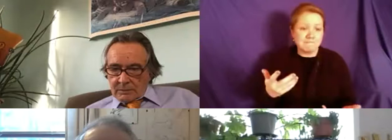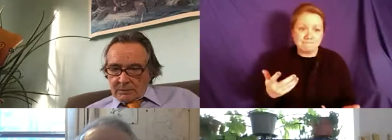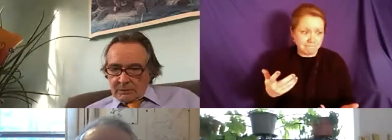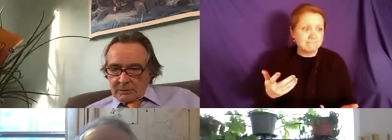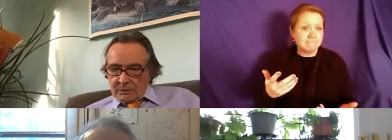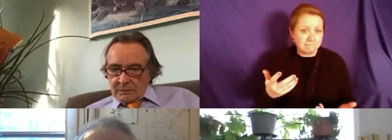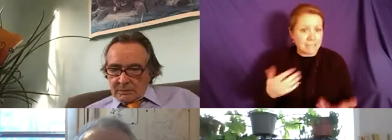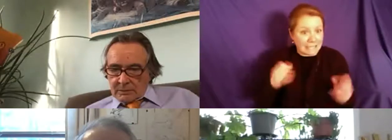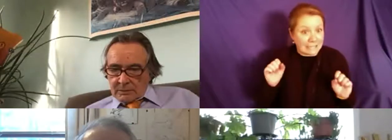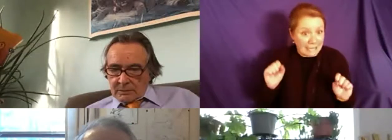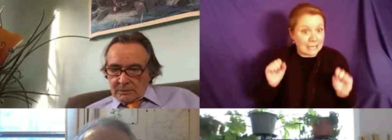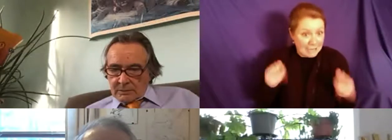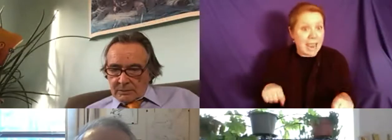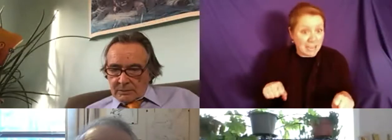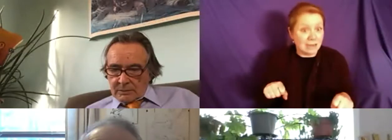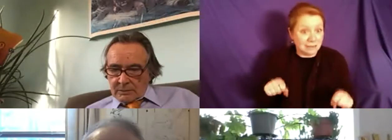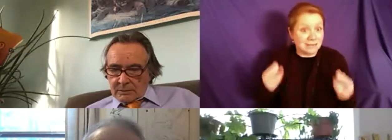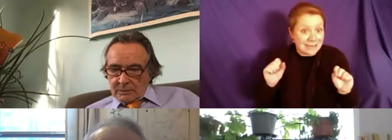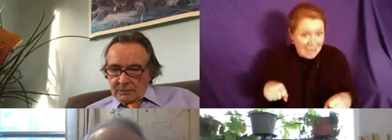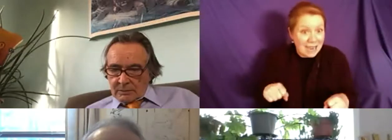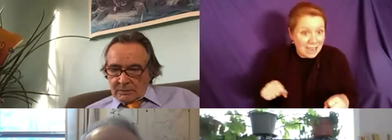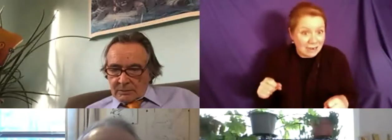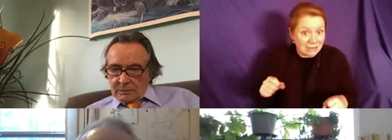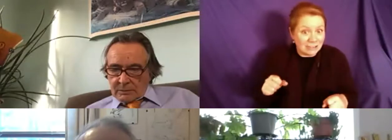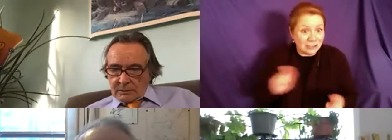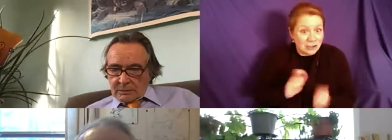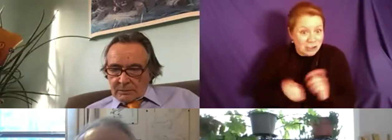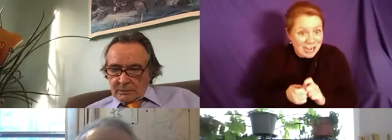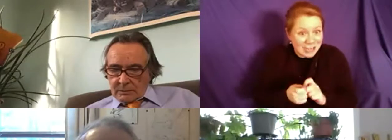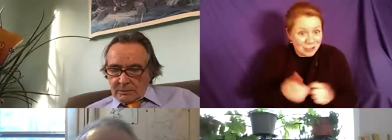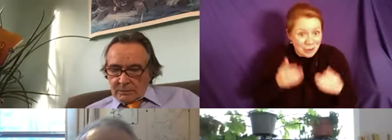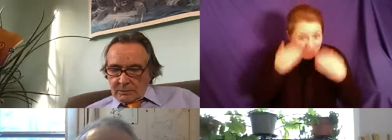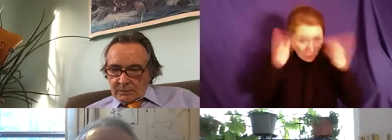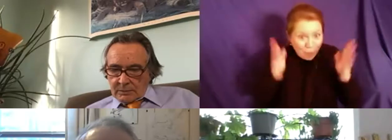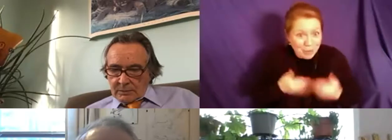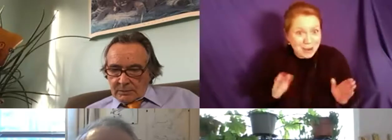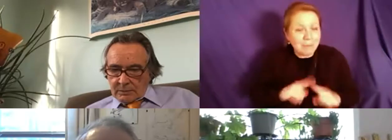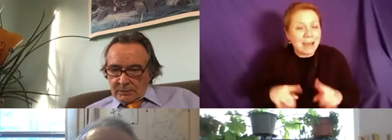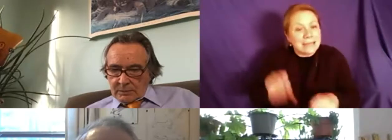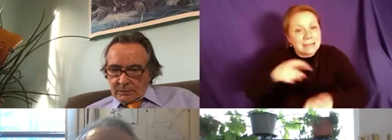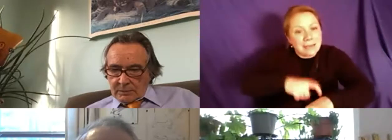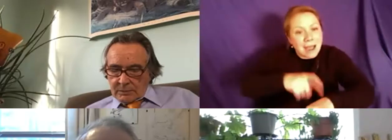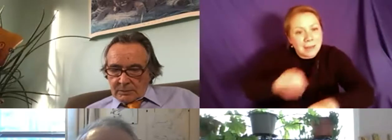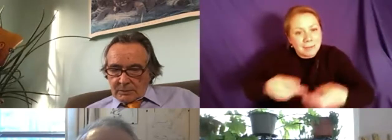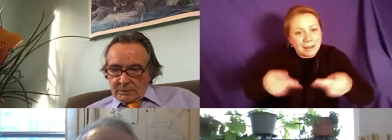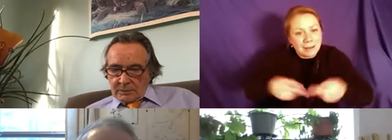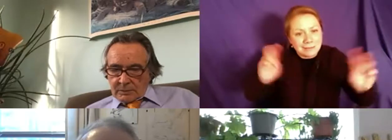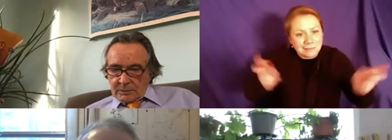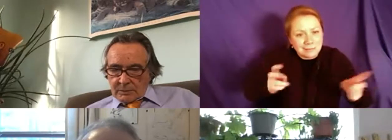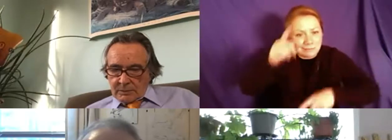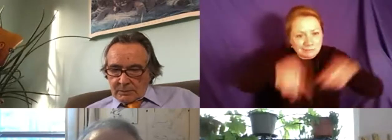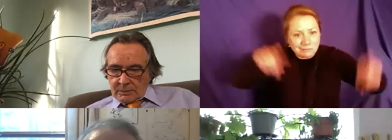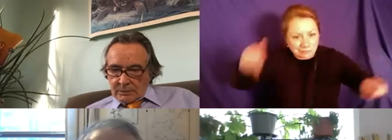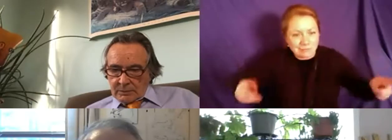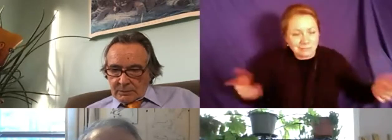is capable of that, but it's in its own time and place. You